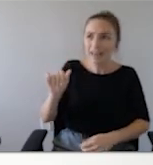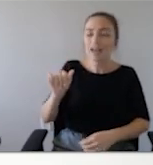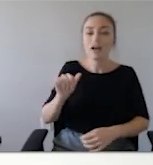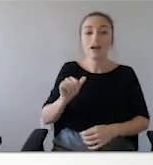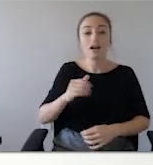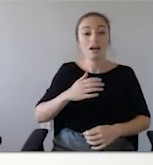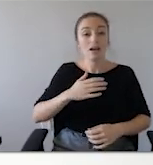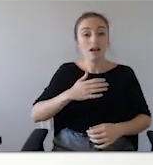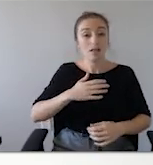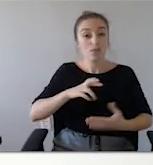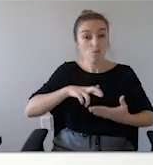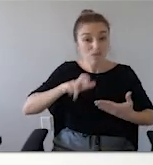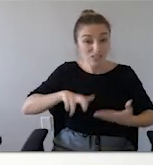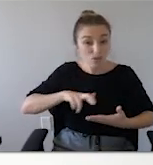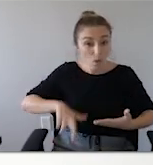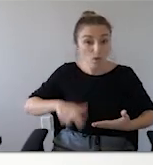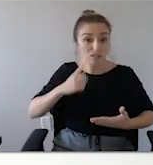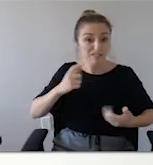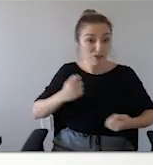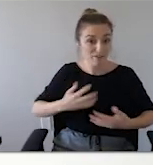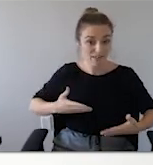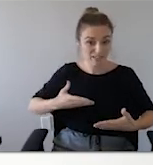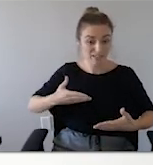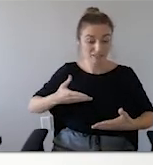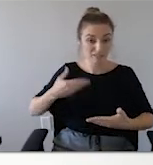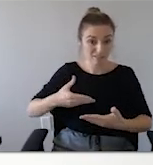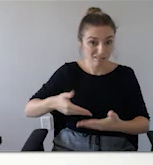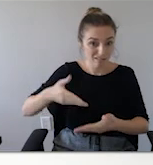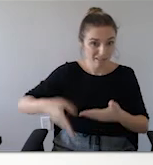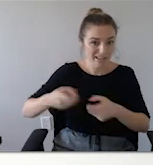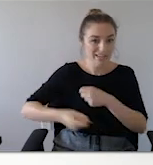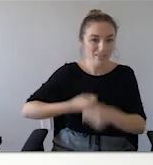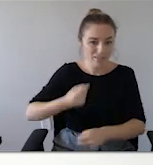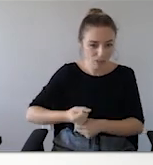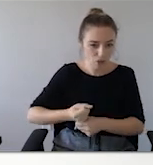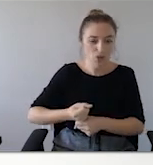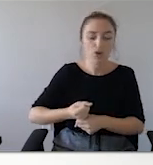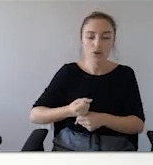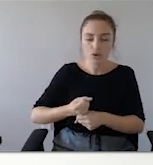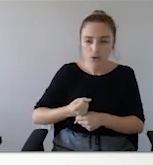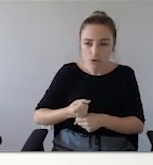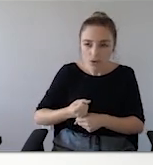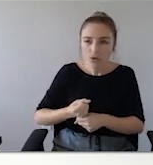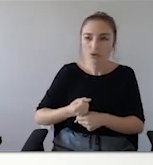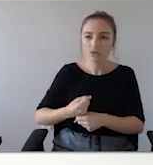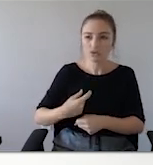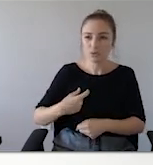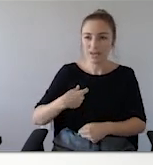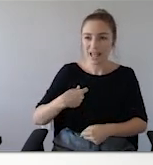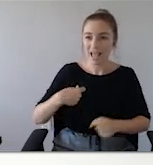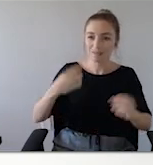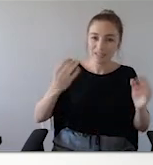then I'm that parent, I'm that teacher, I'm that person that says, do you have any